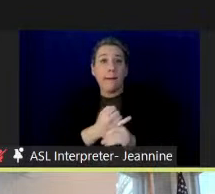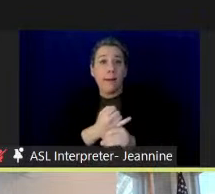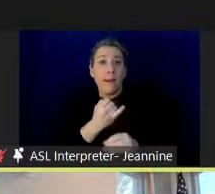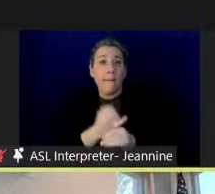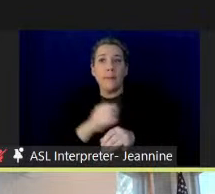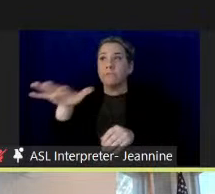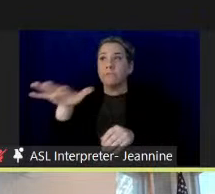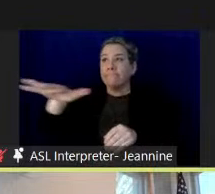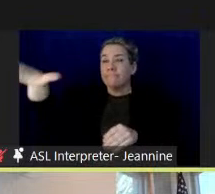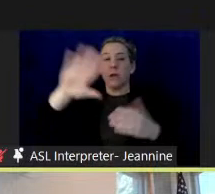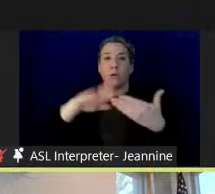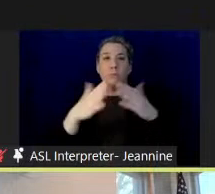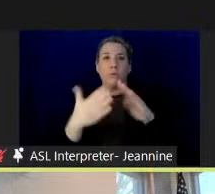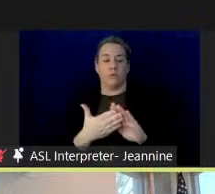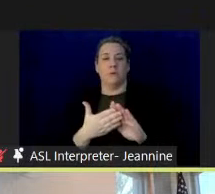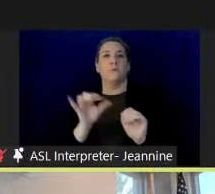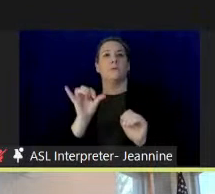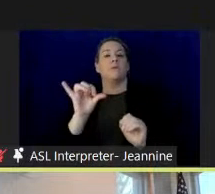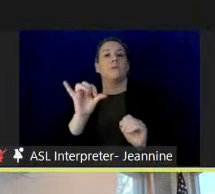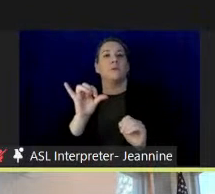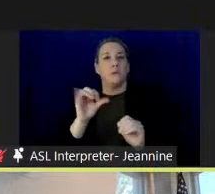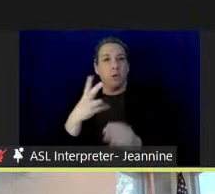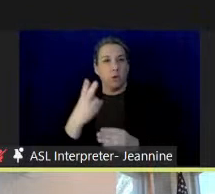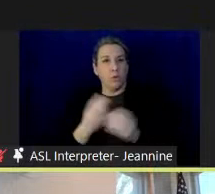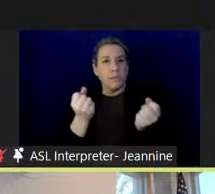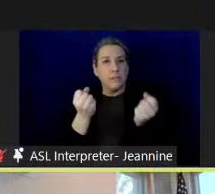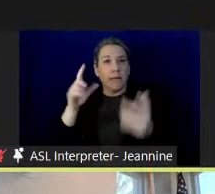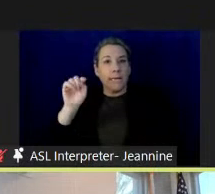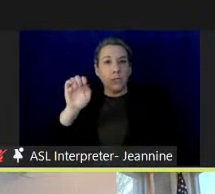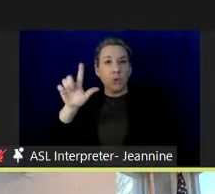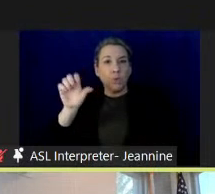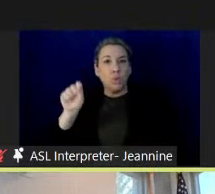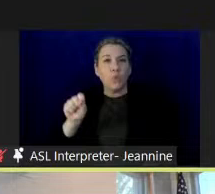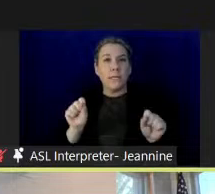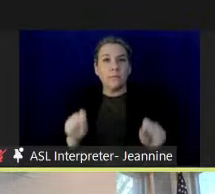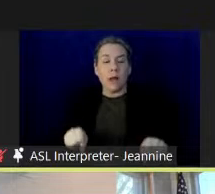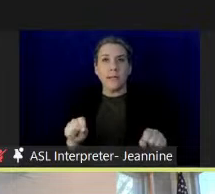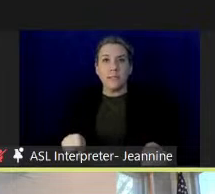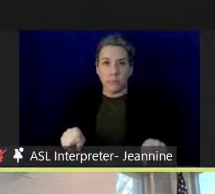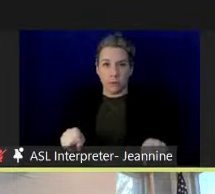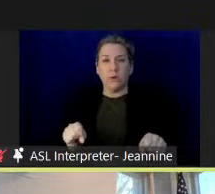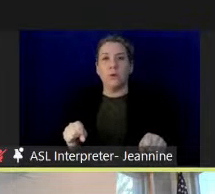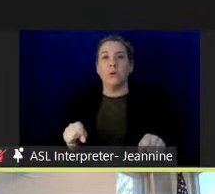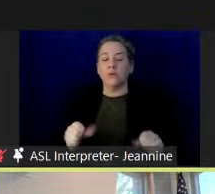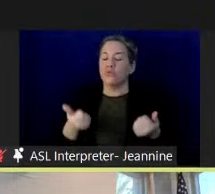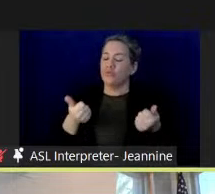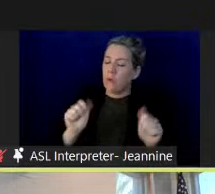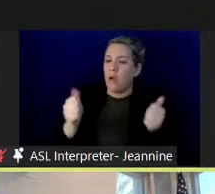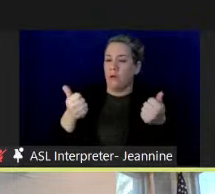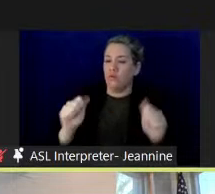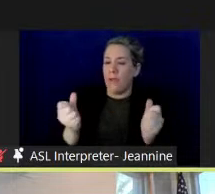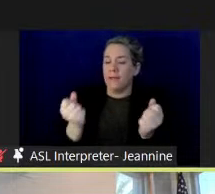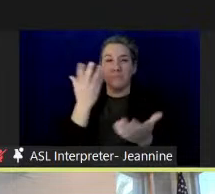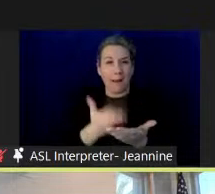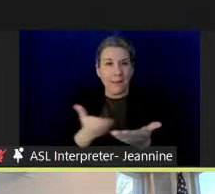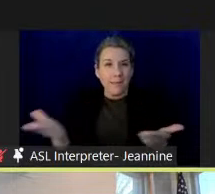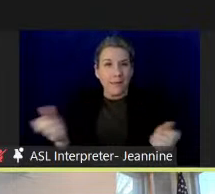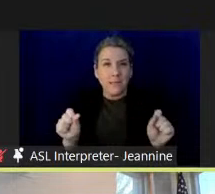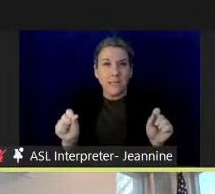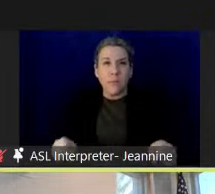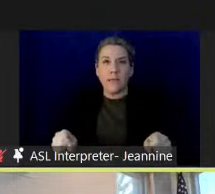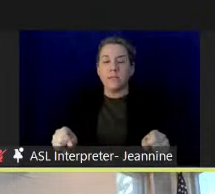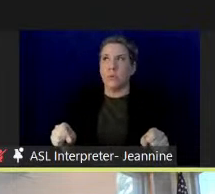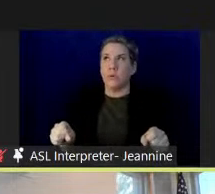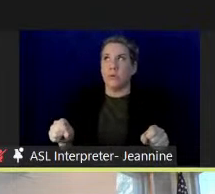communities, to use as many of these tools as possible, to throw as many of these things that we're going to talk about in front of them, to delay them,